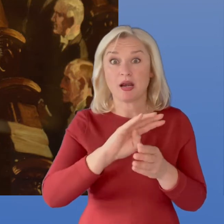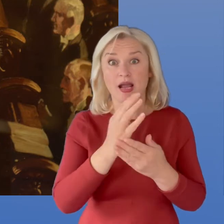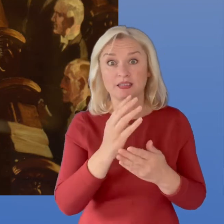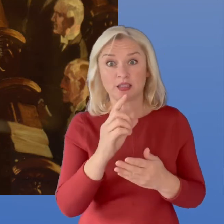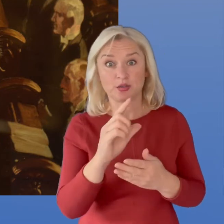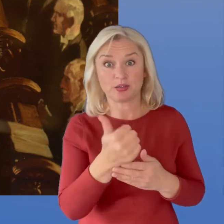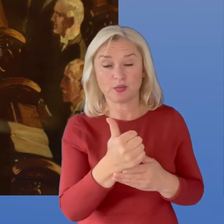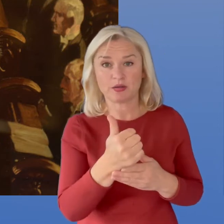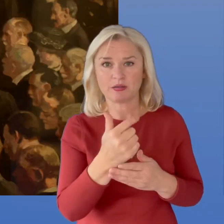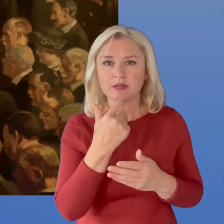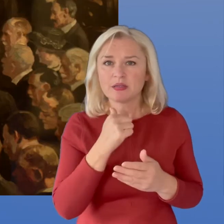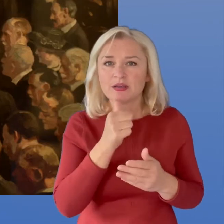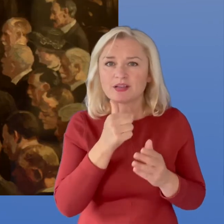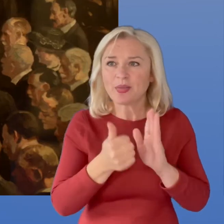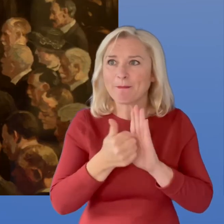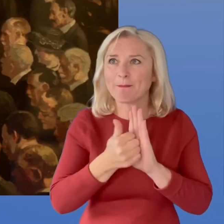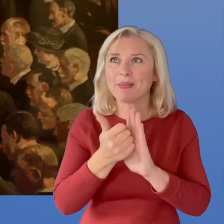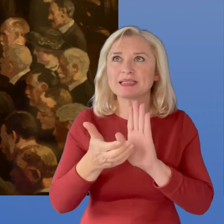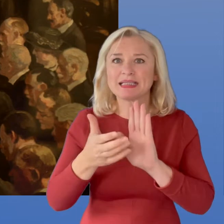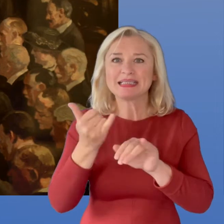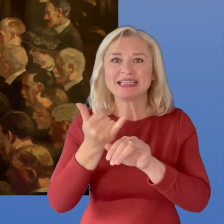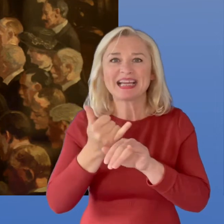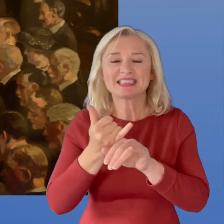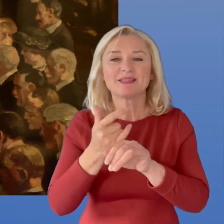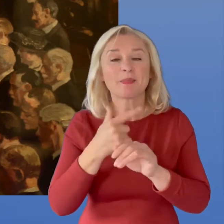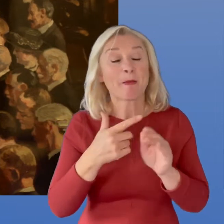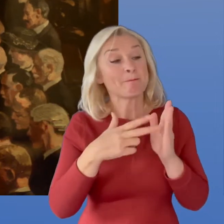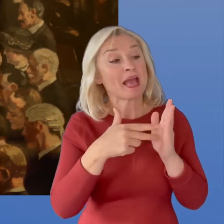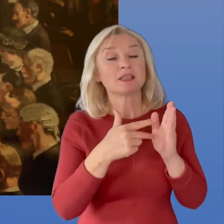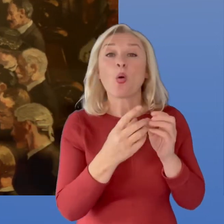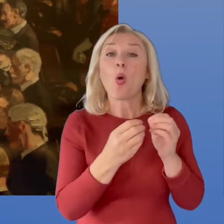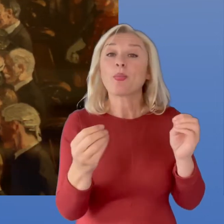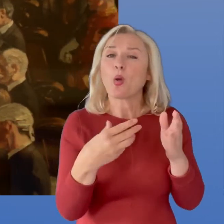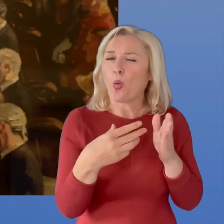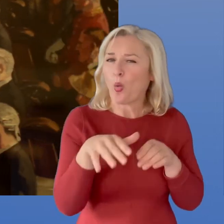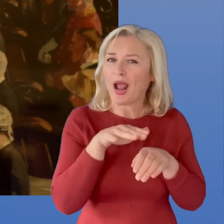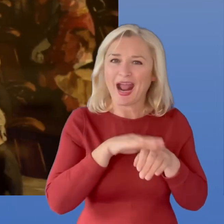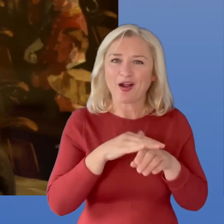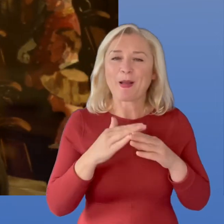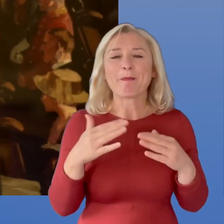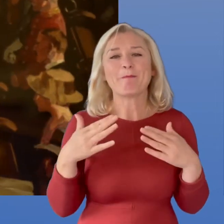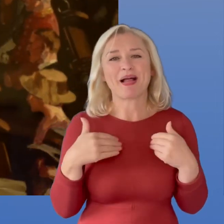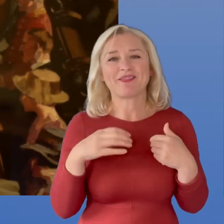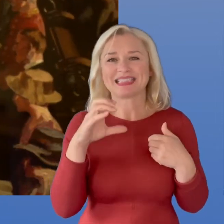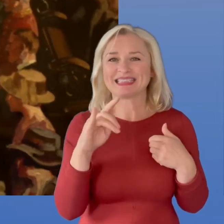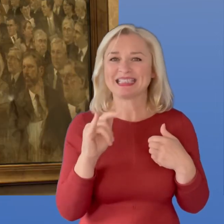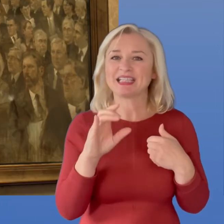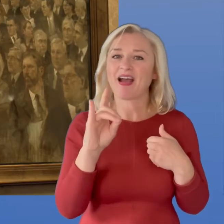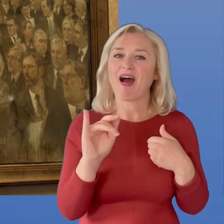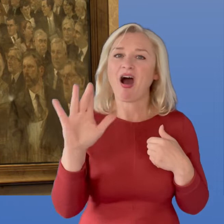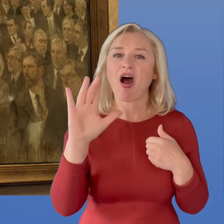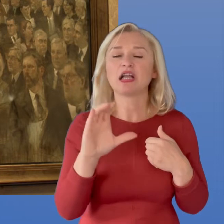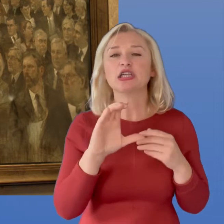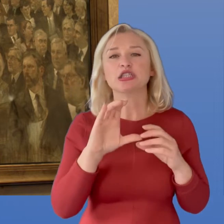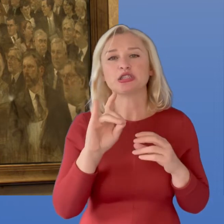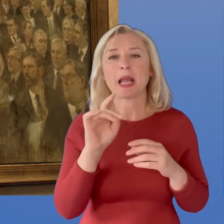Buildings had yet to be built, so this painting shows the opening, which was held in the Council Chamber at Belfast City Hall. The second